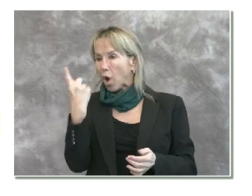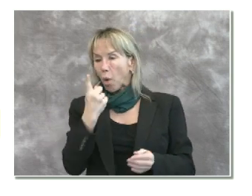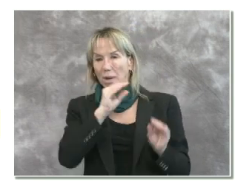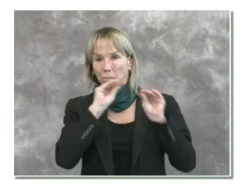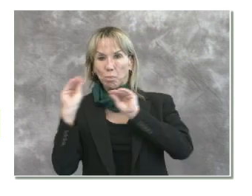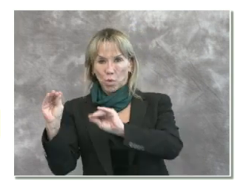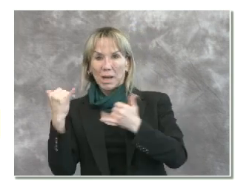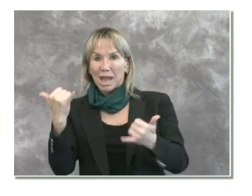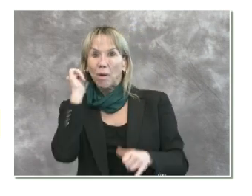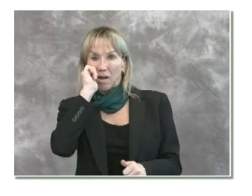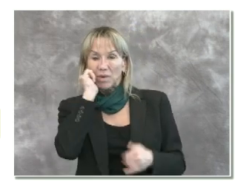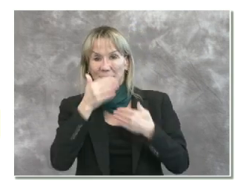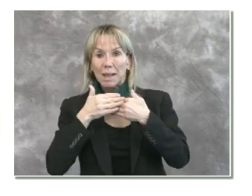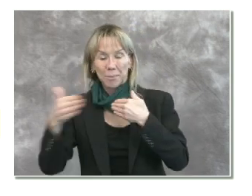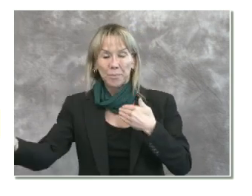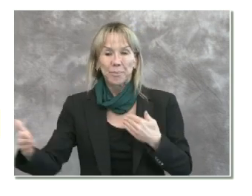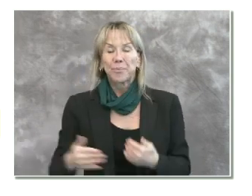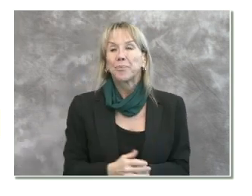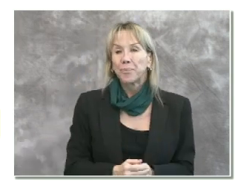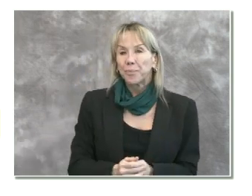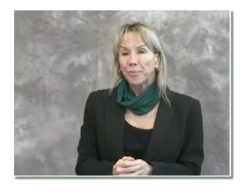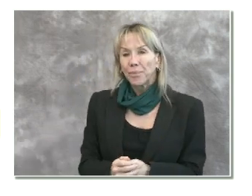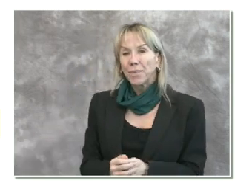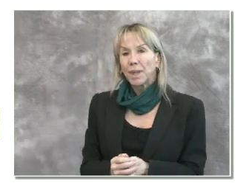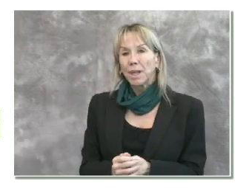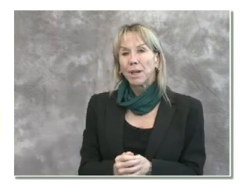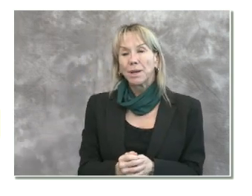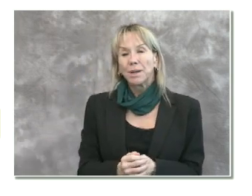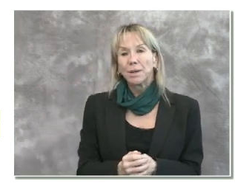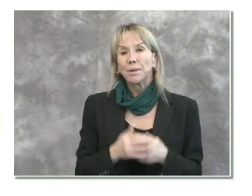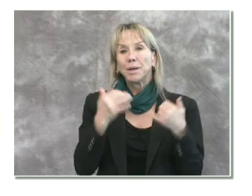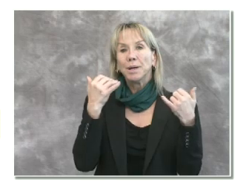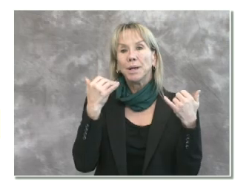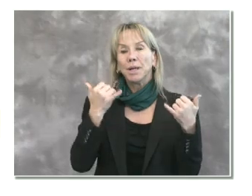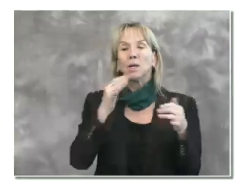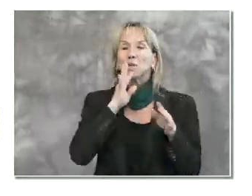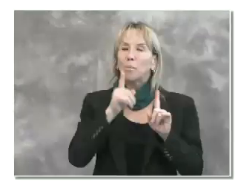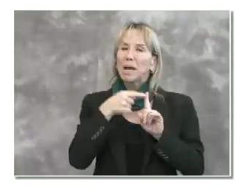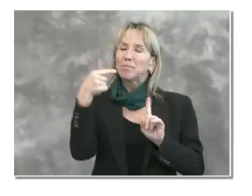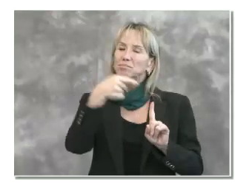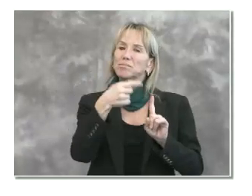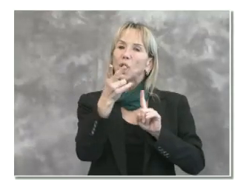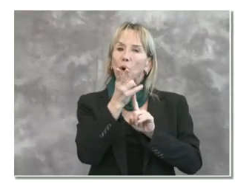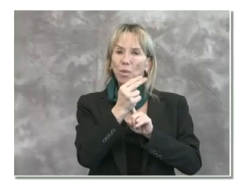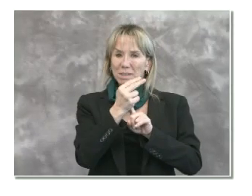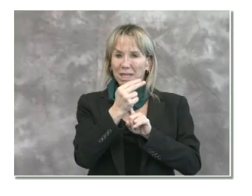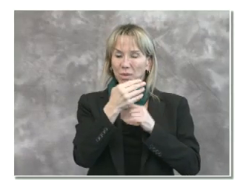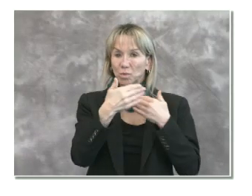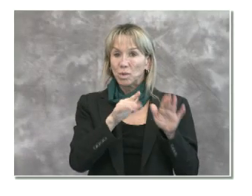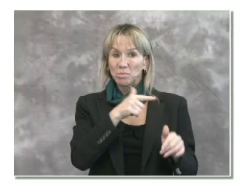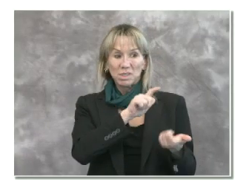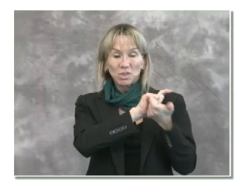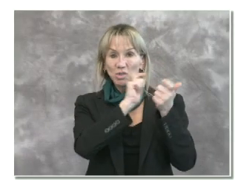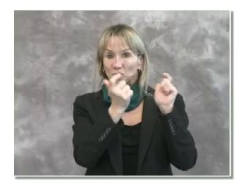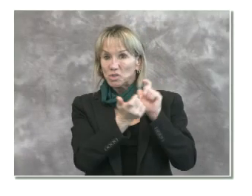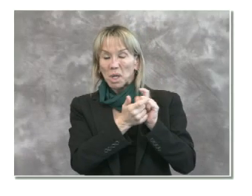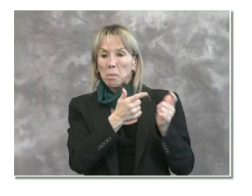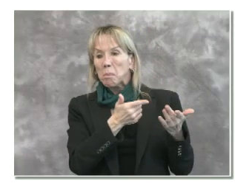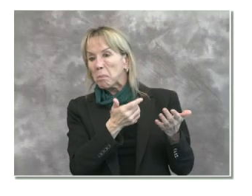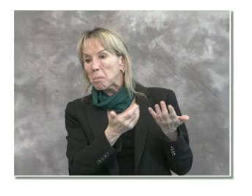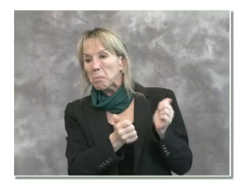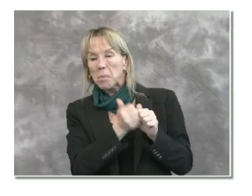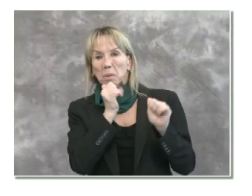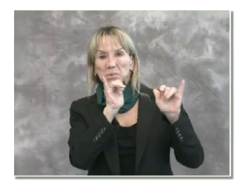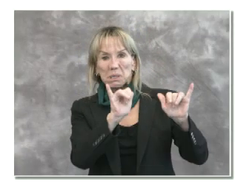this chart every day moving forward. Moving along to hotel rooms, not a significant change in any